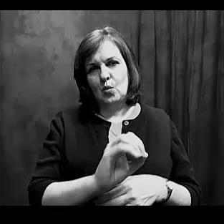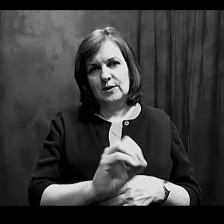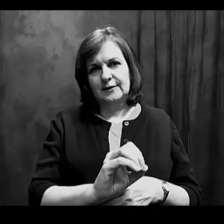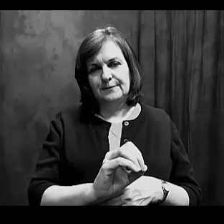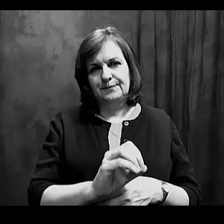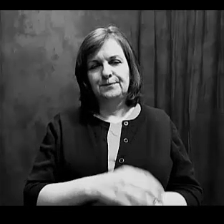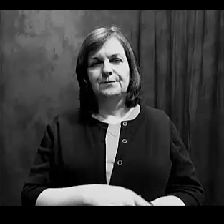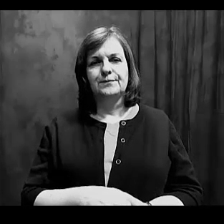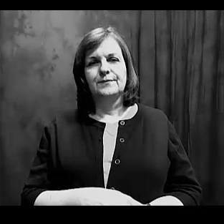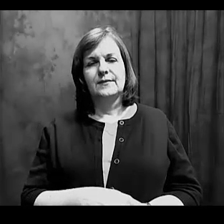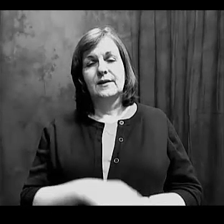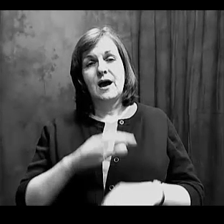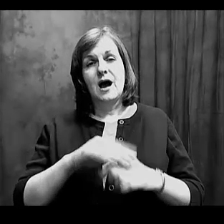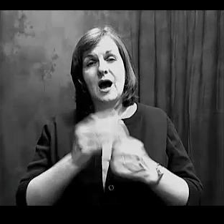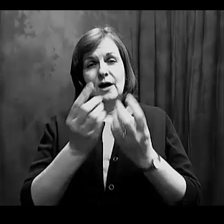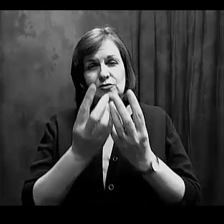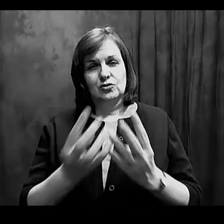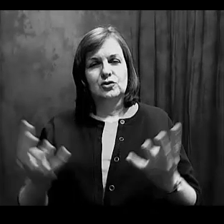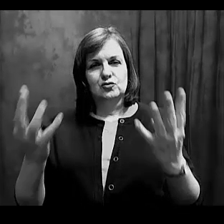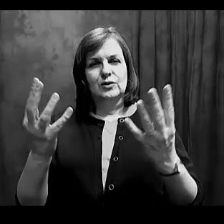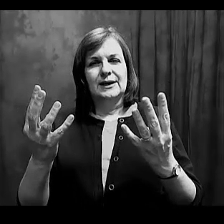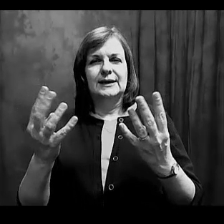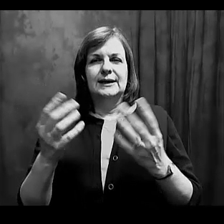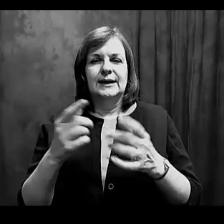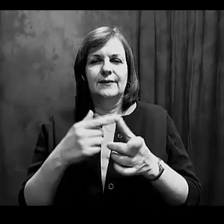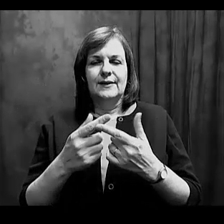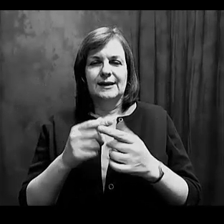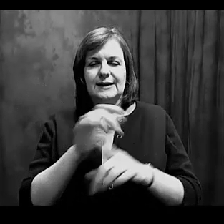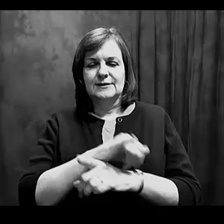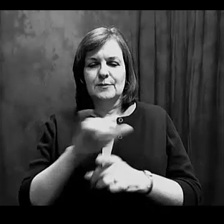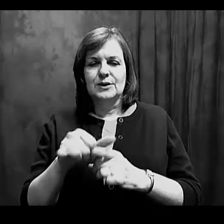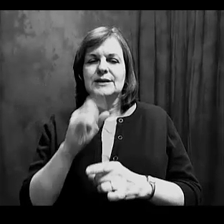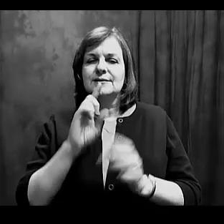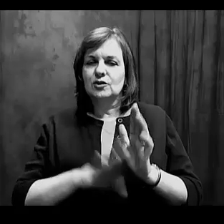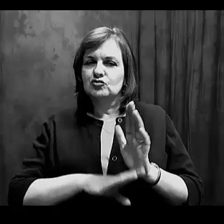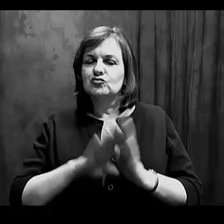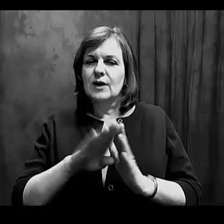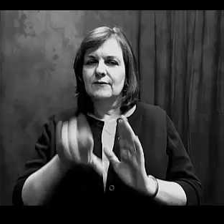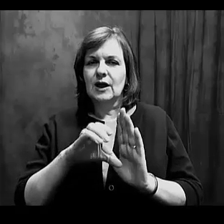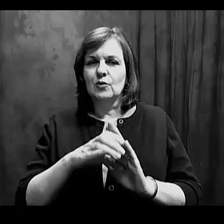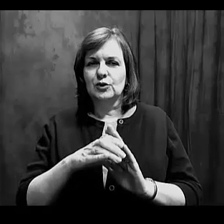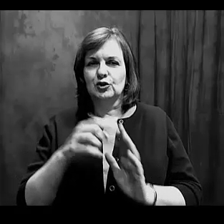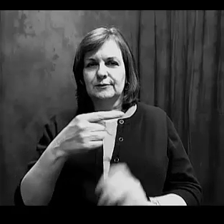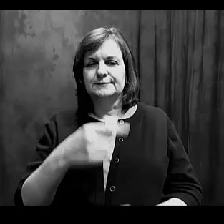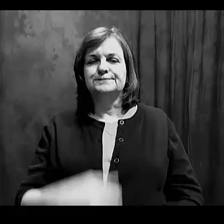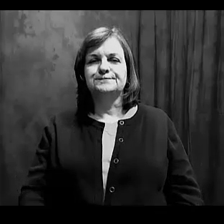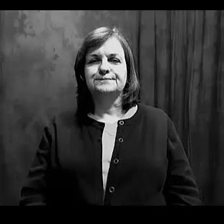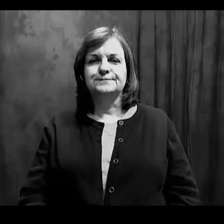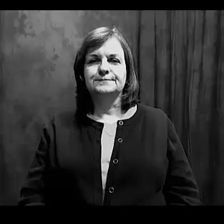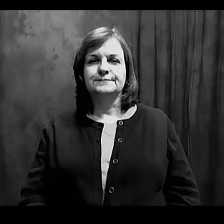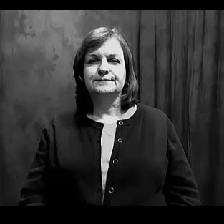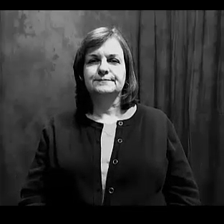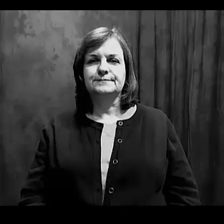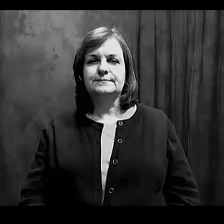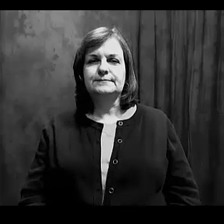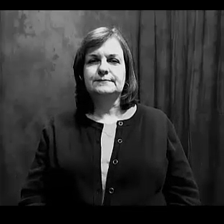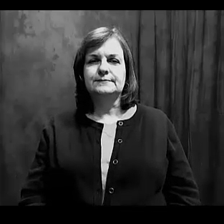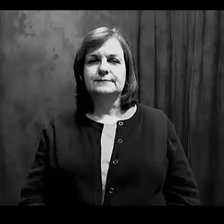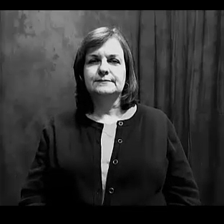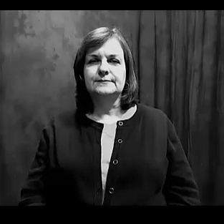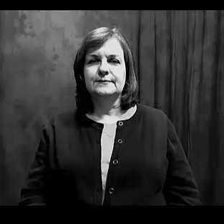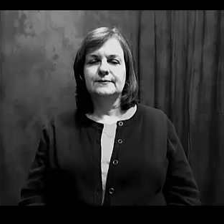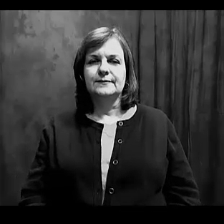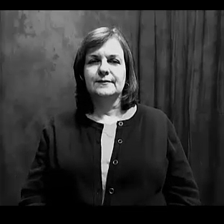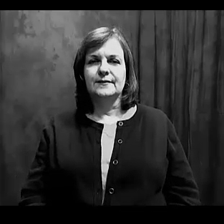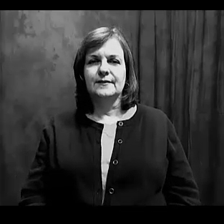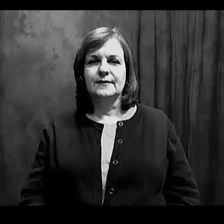organism. When we look at symmetry on our tree here, we see that symmetry comes up as a derived character right about here,